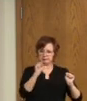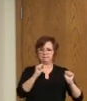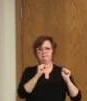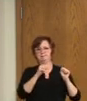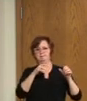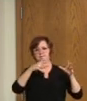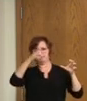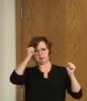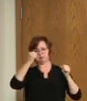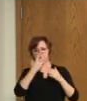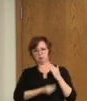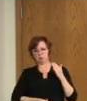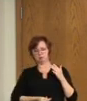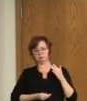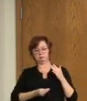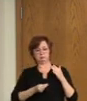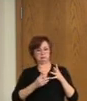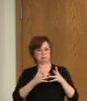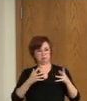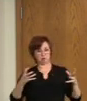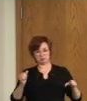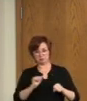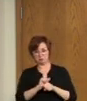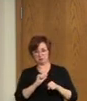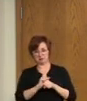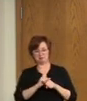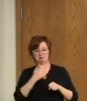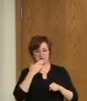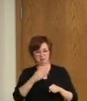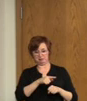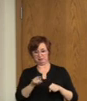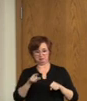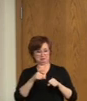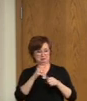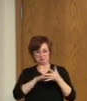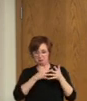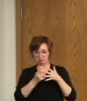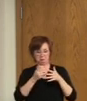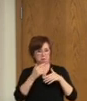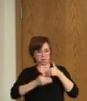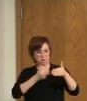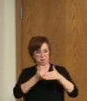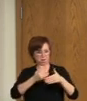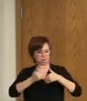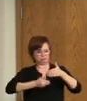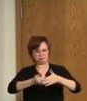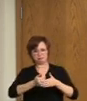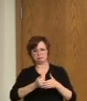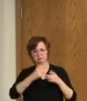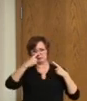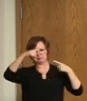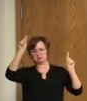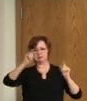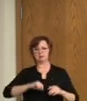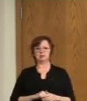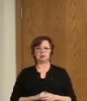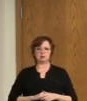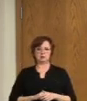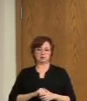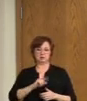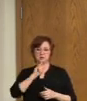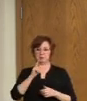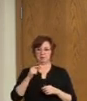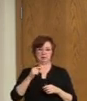this massive effort. Saskatchewan has a great track record when it comes to immunizations, so